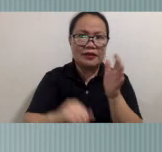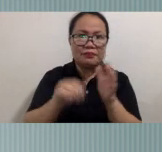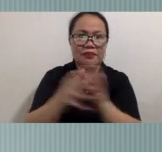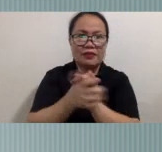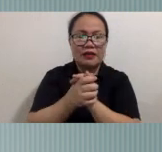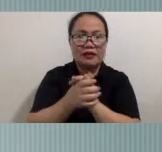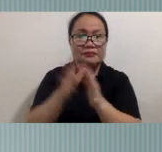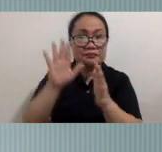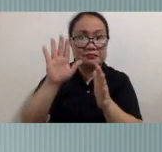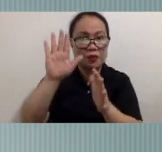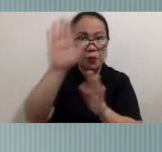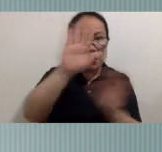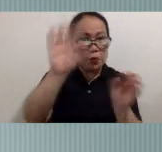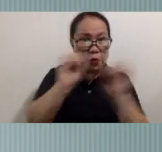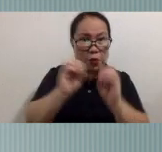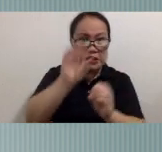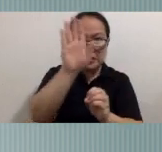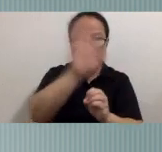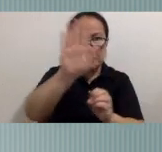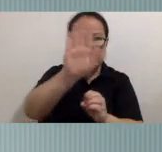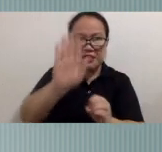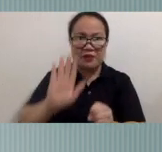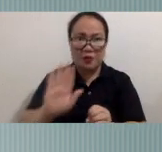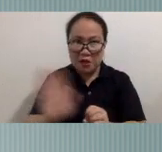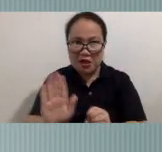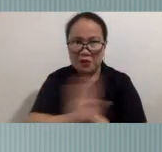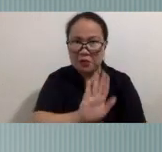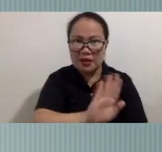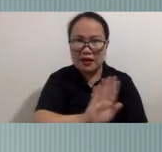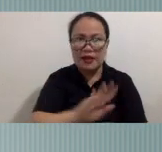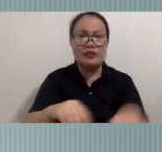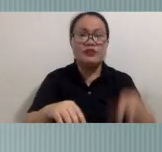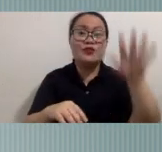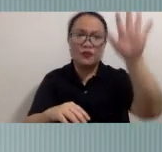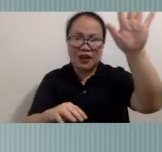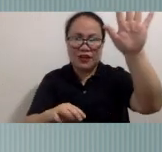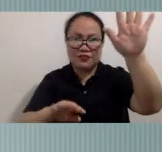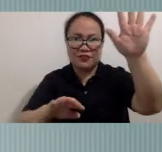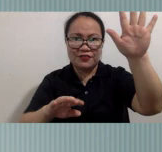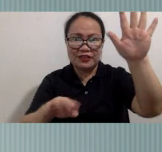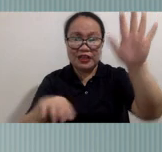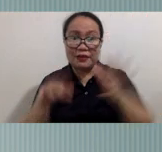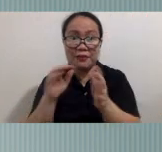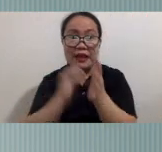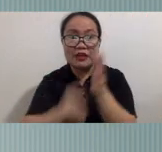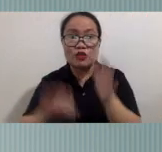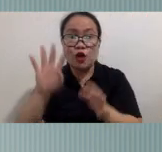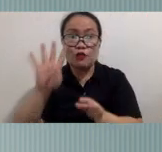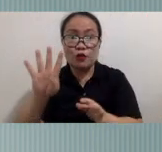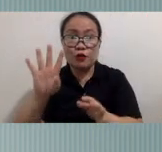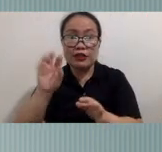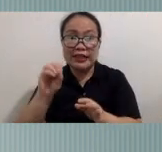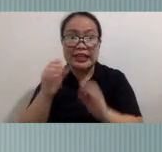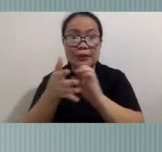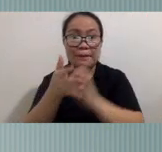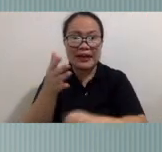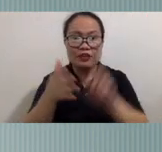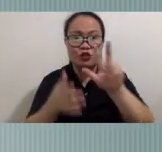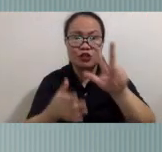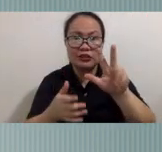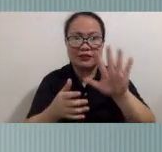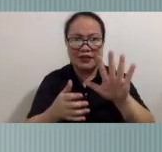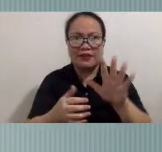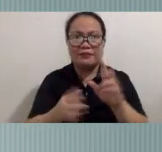isa. Yun yung 5 out of 40 na nawawala. So, tatakpan natin to. Ibig sabihin, wala dyan sa